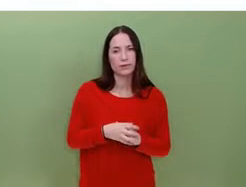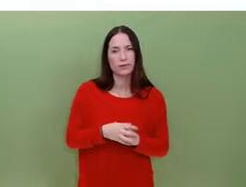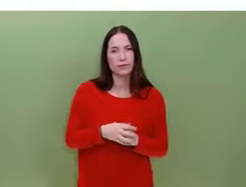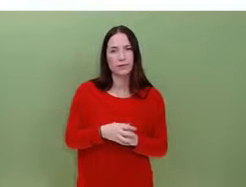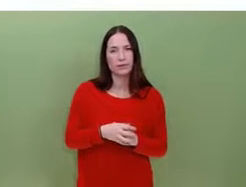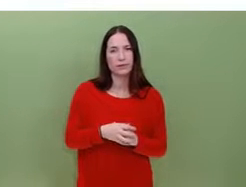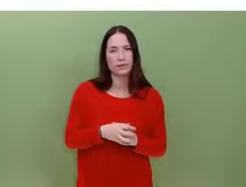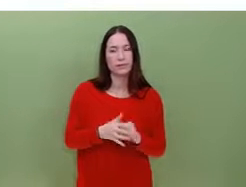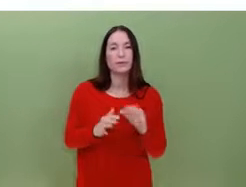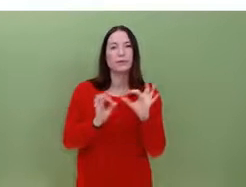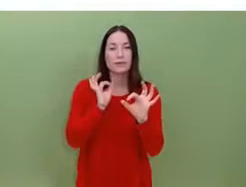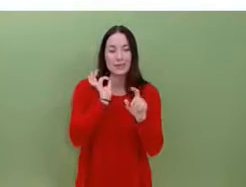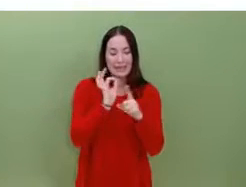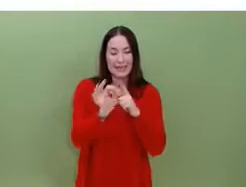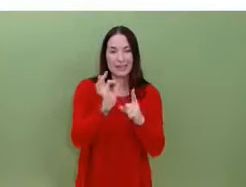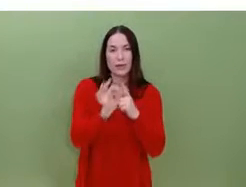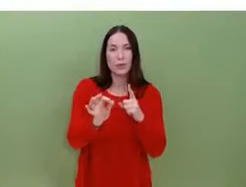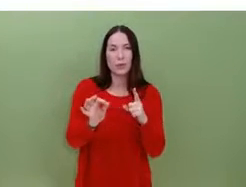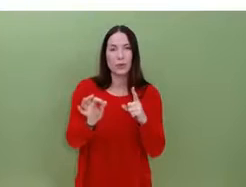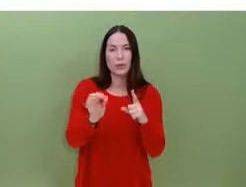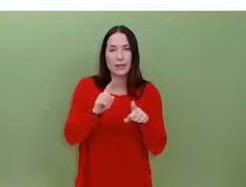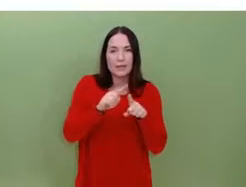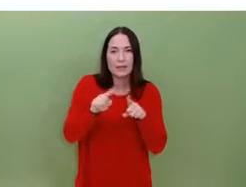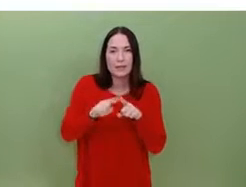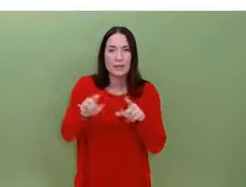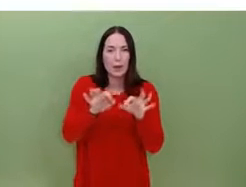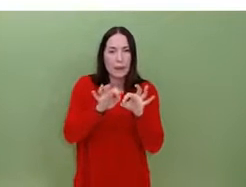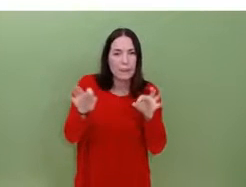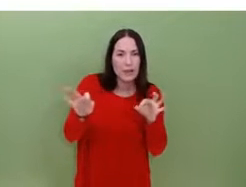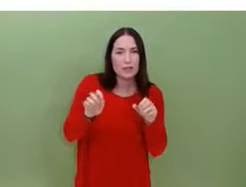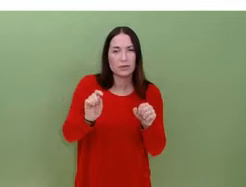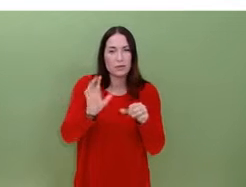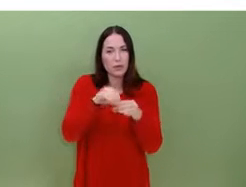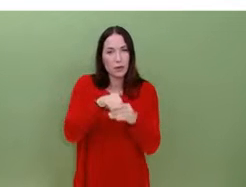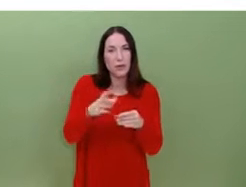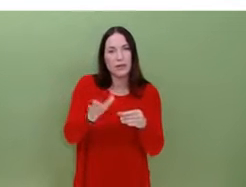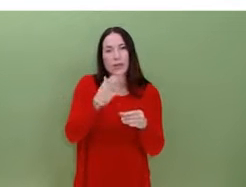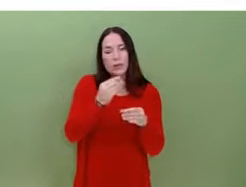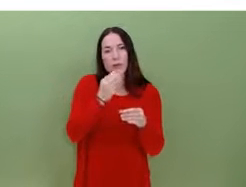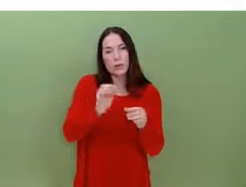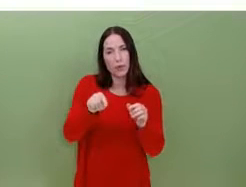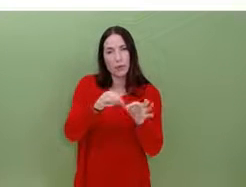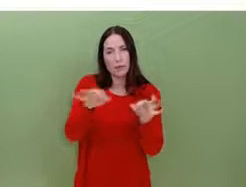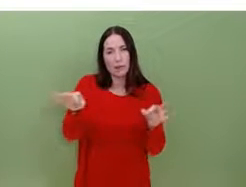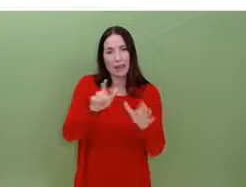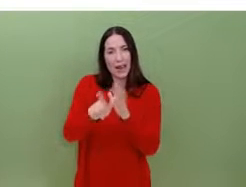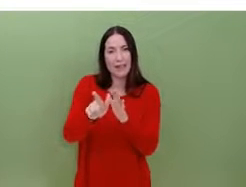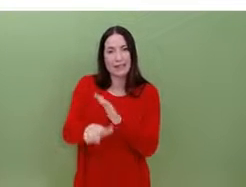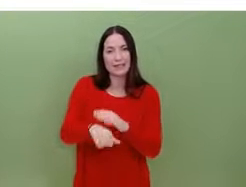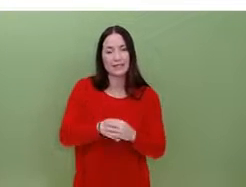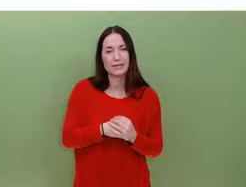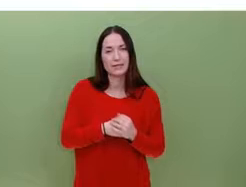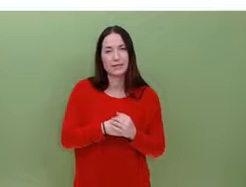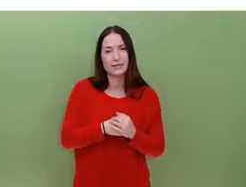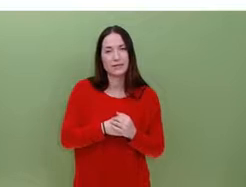in 2017 and are self-report or parent-report measures later on. What are the headlines?